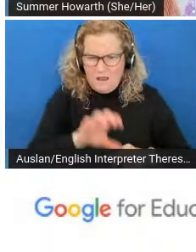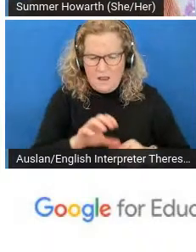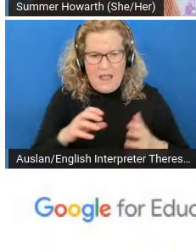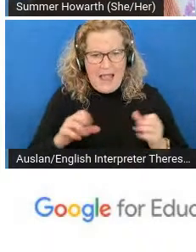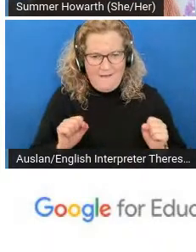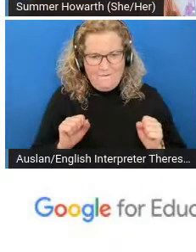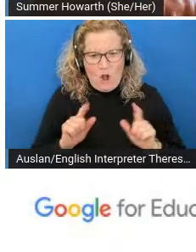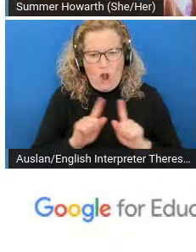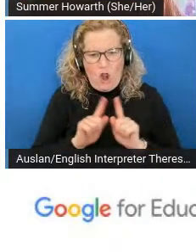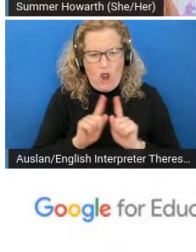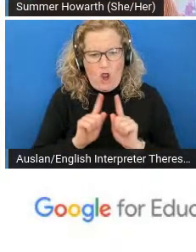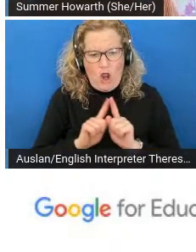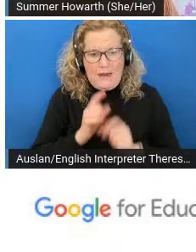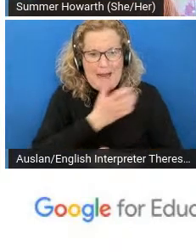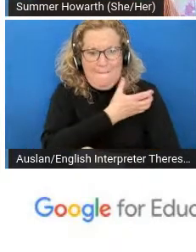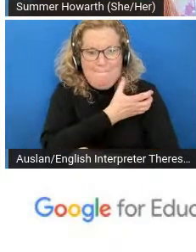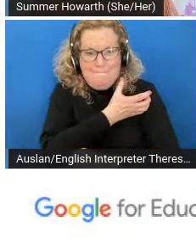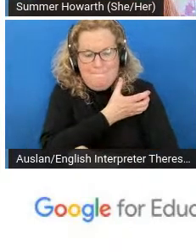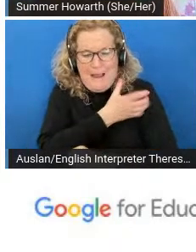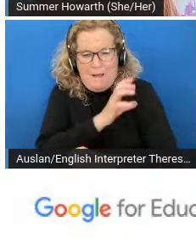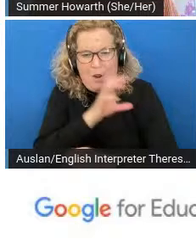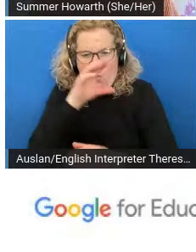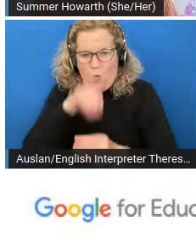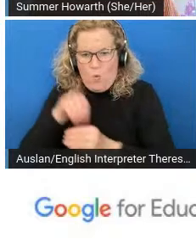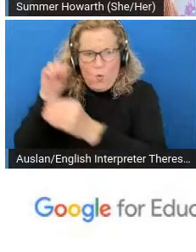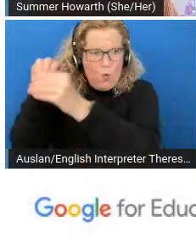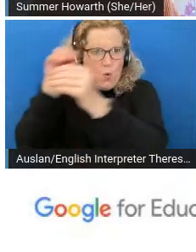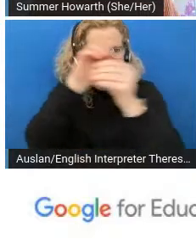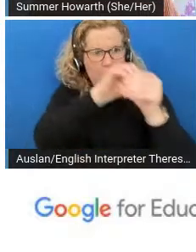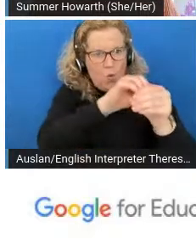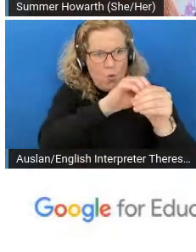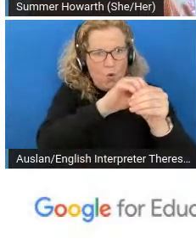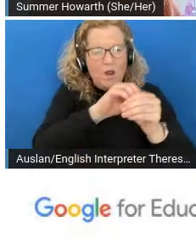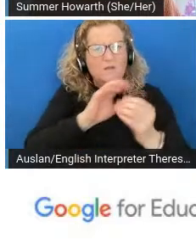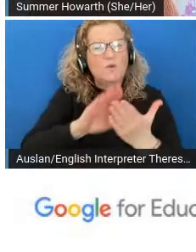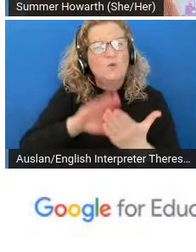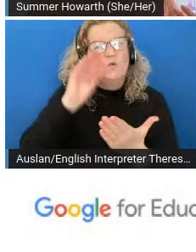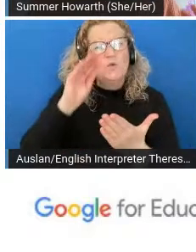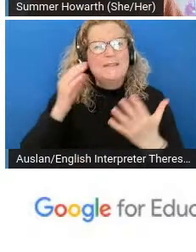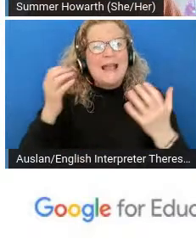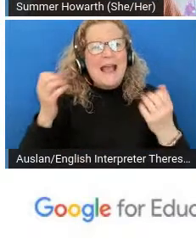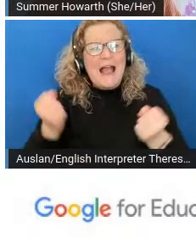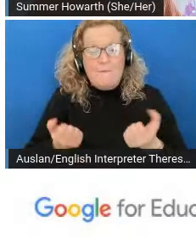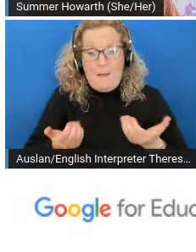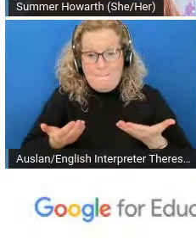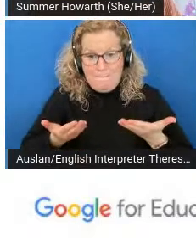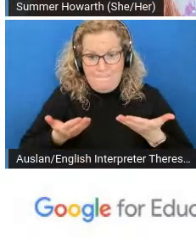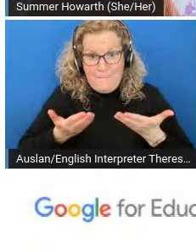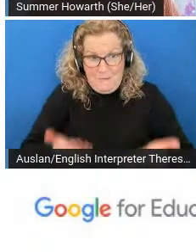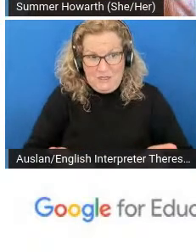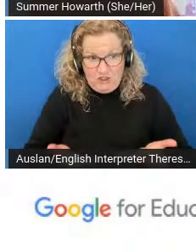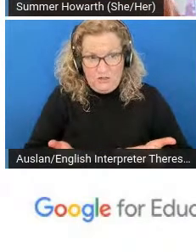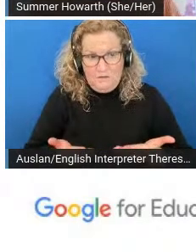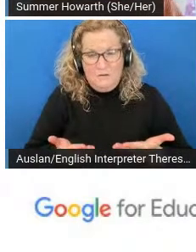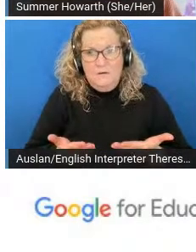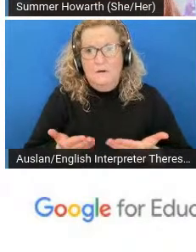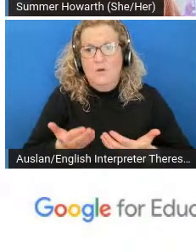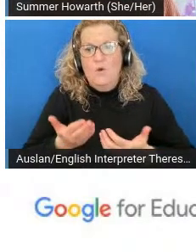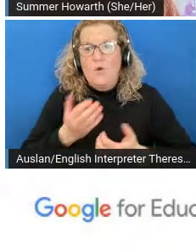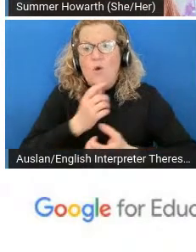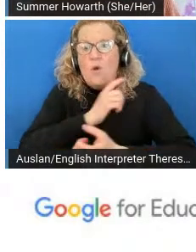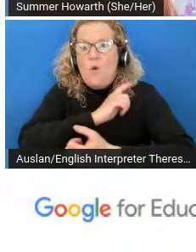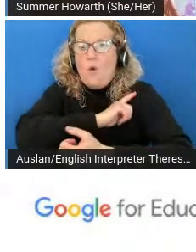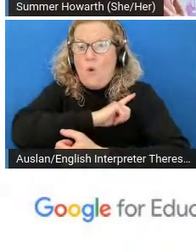empowerment. So this idea that students really have the kind of permissions and authority to make